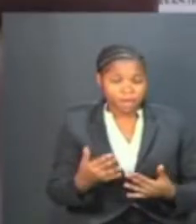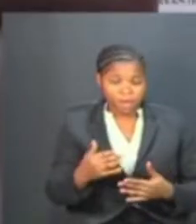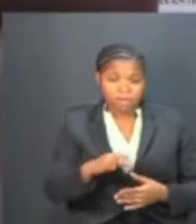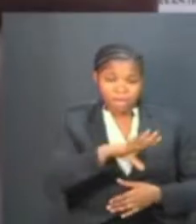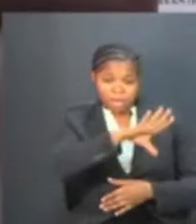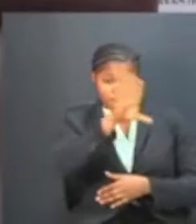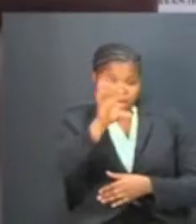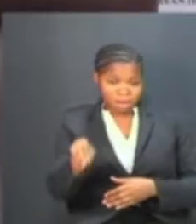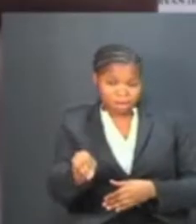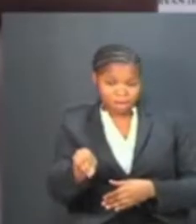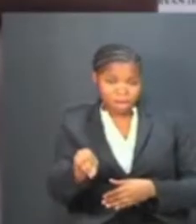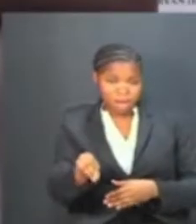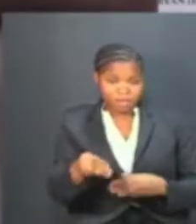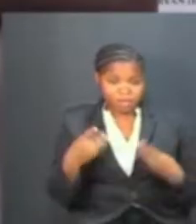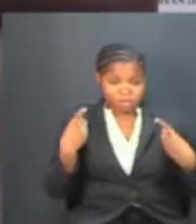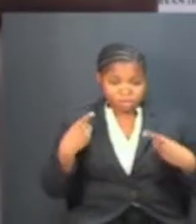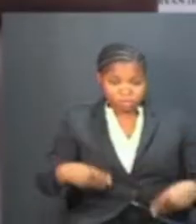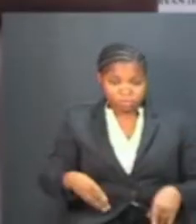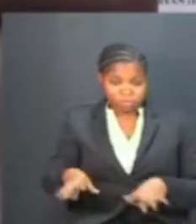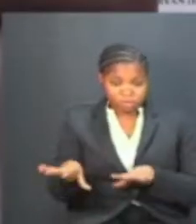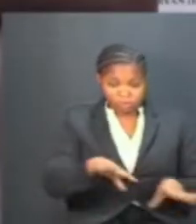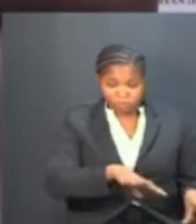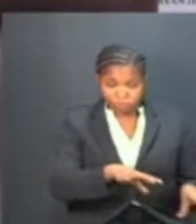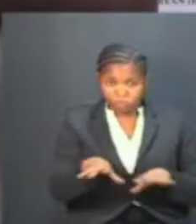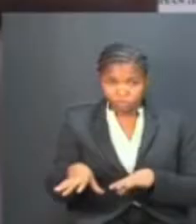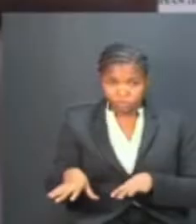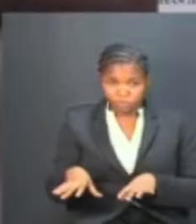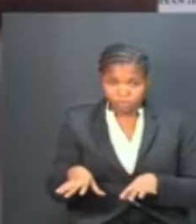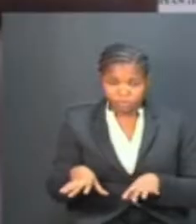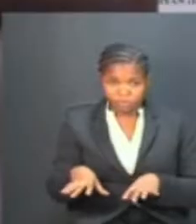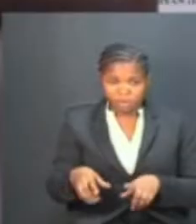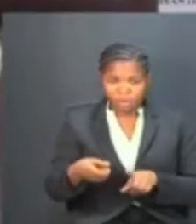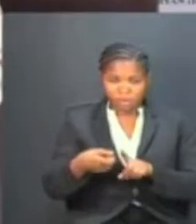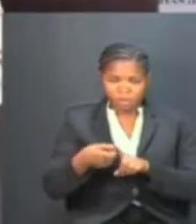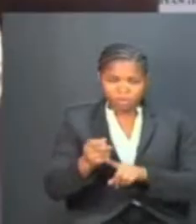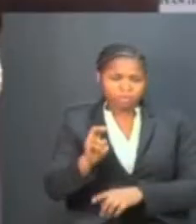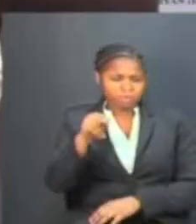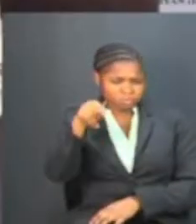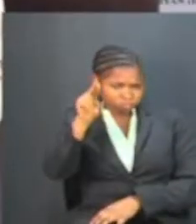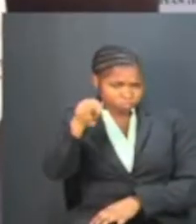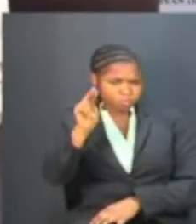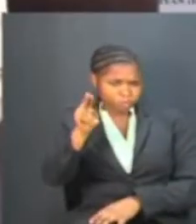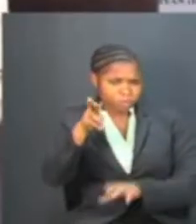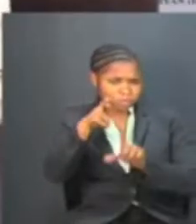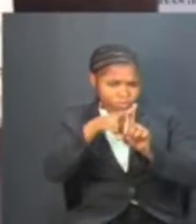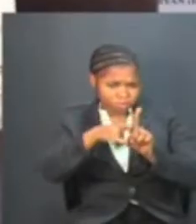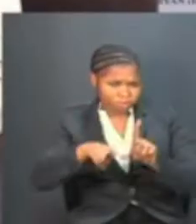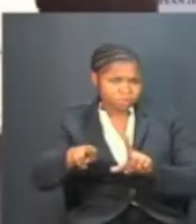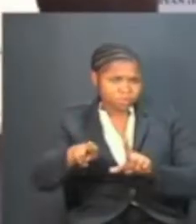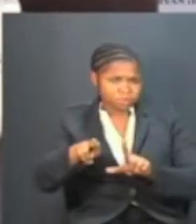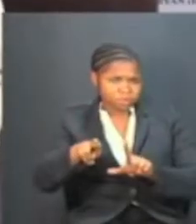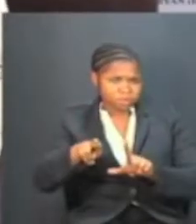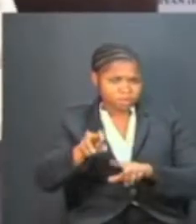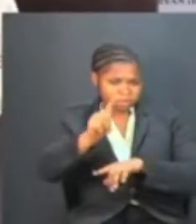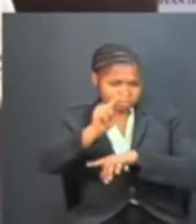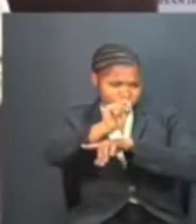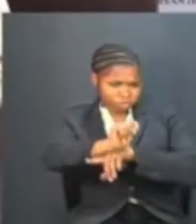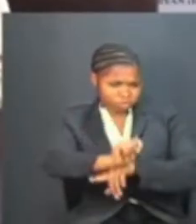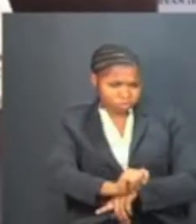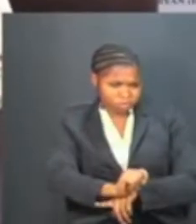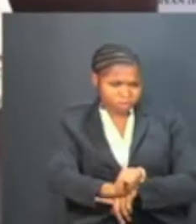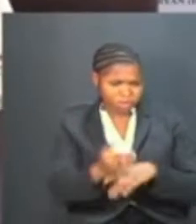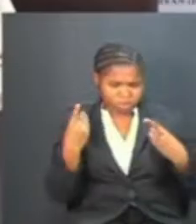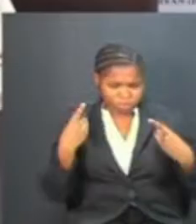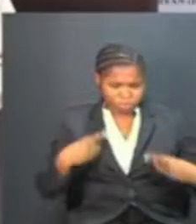wear, fugu specifically, it is originated from the northern region as a traditional wear.